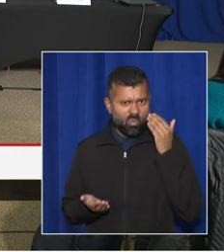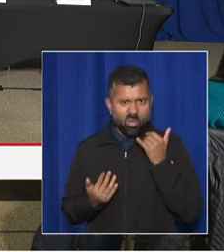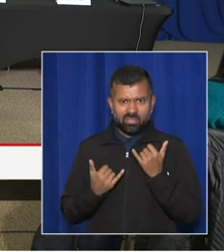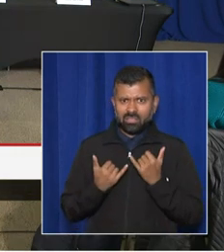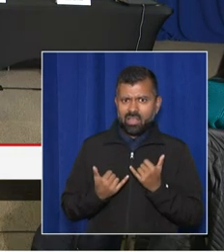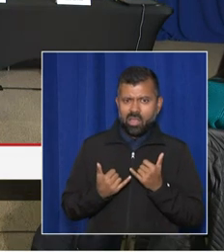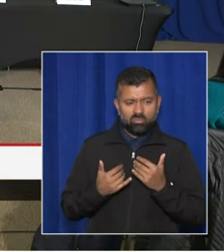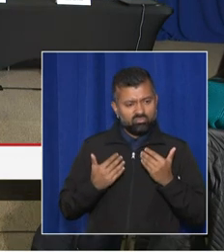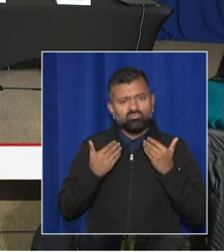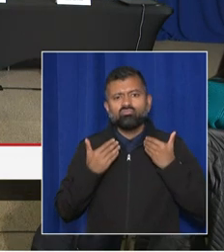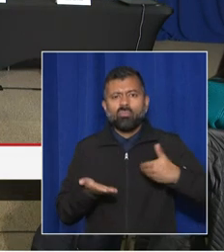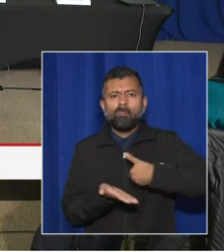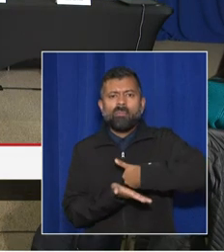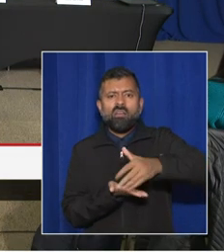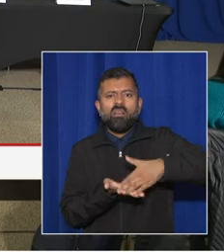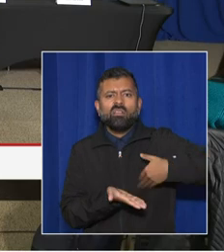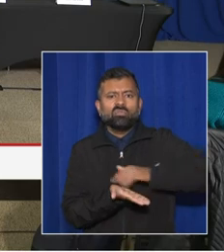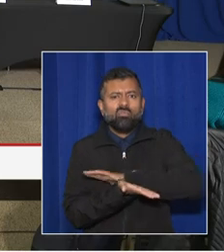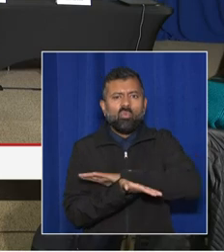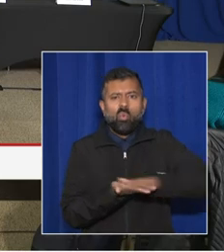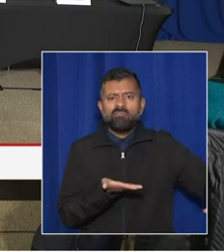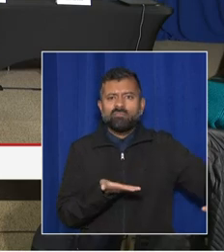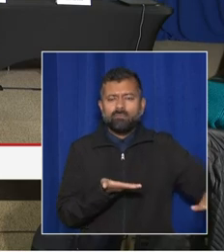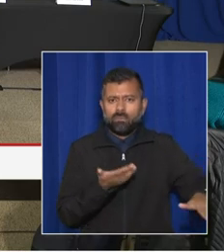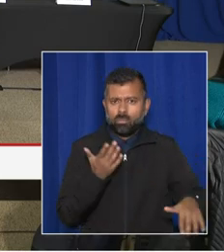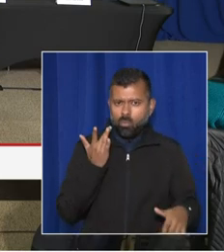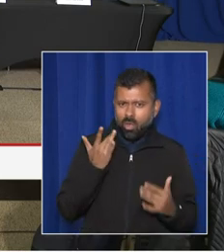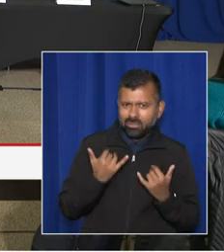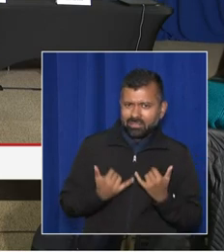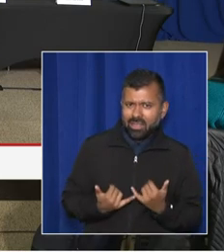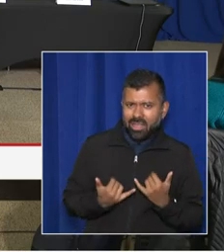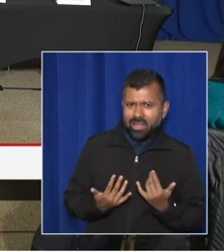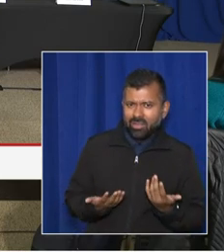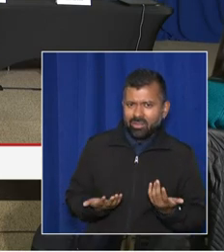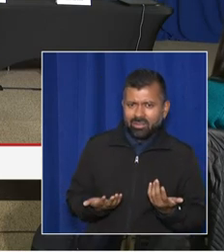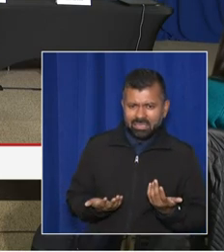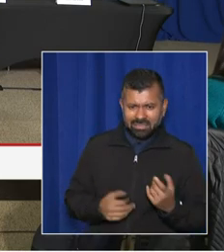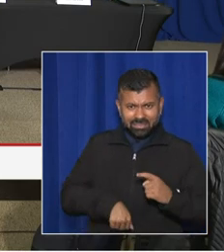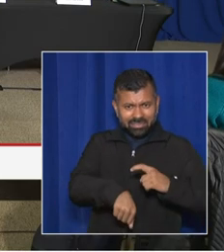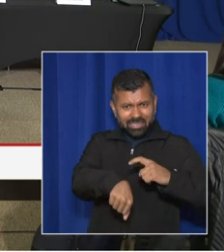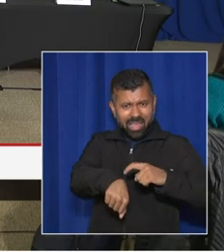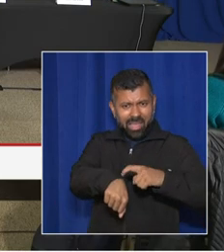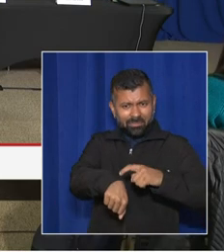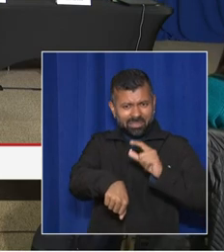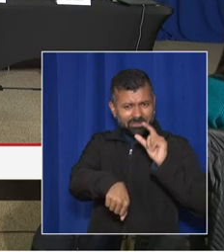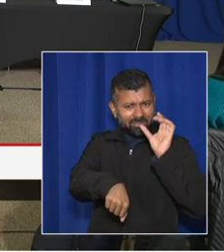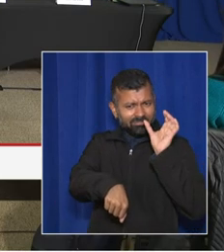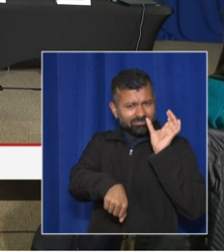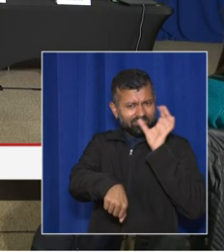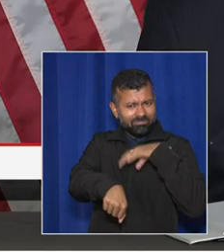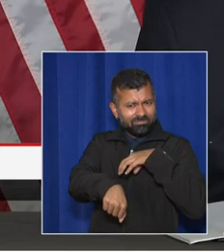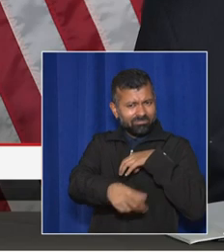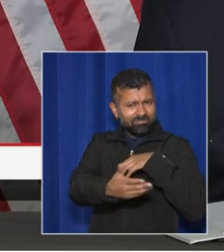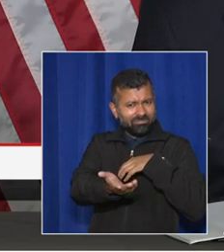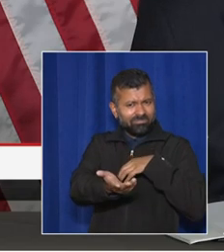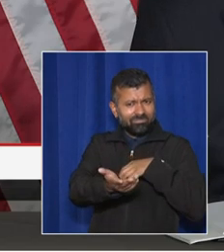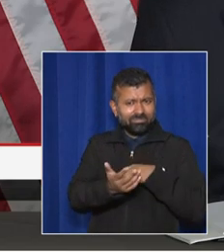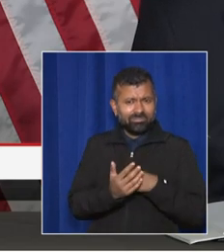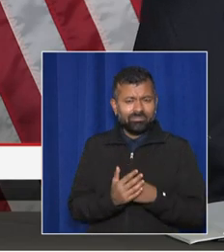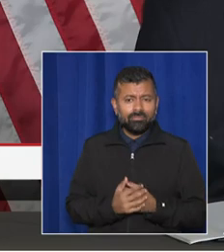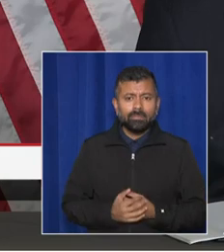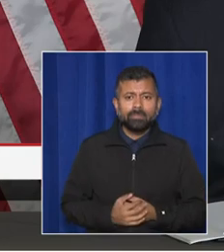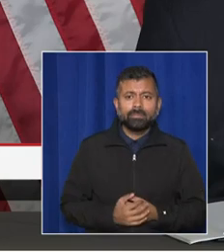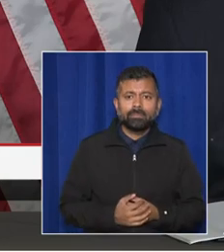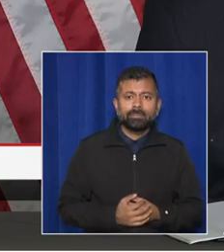these other bigger issues. Was the timing of the announcement connected to any of these developments? Well, the timing was